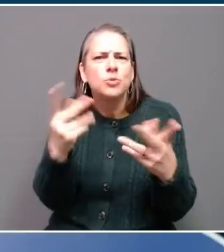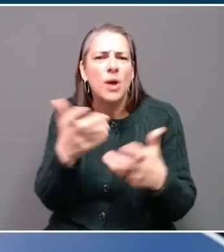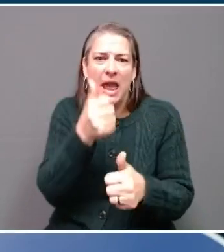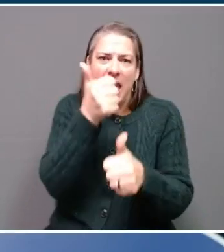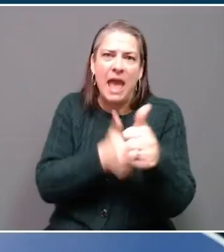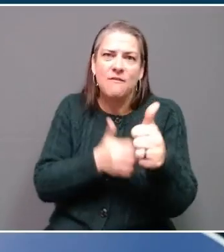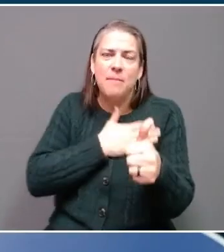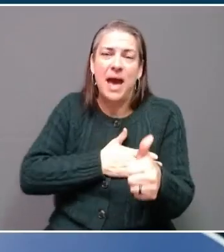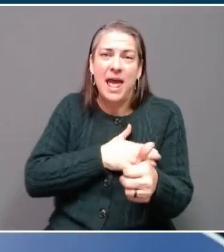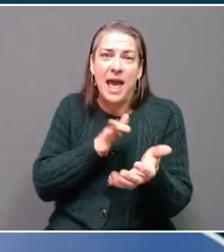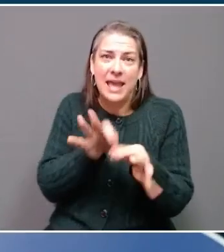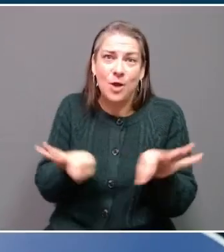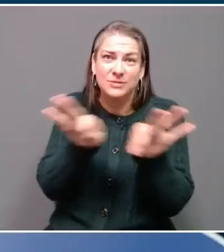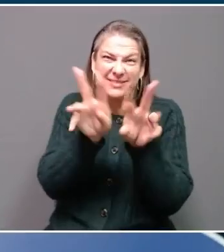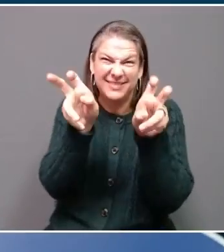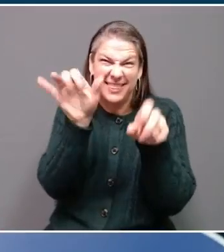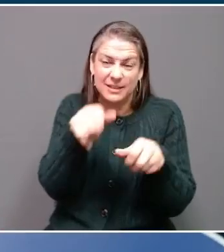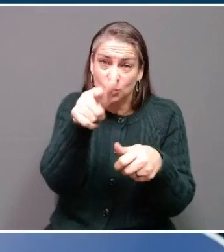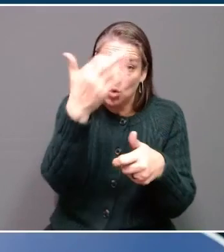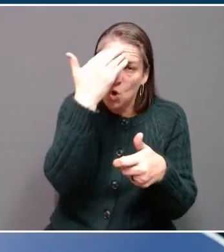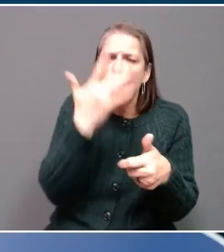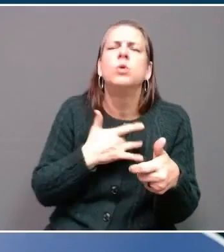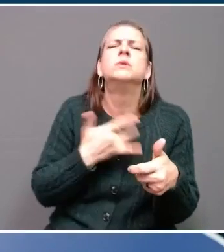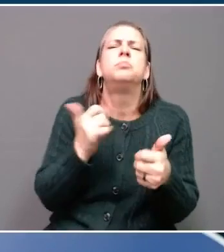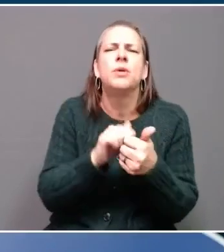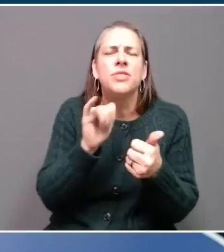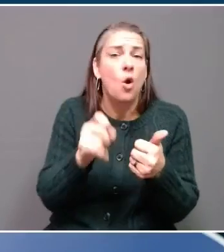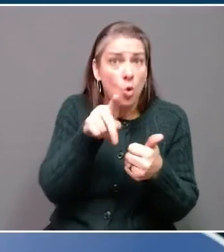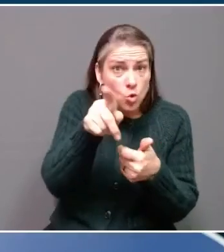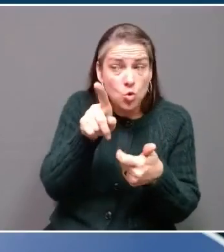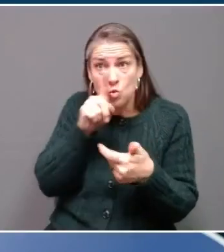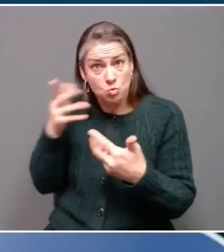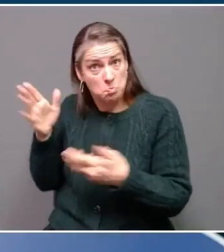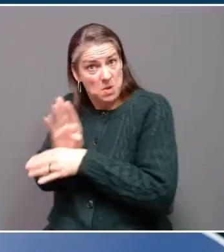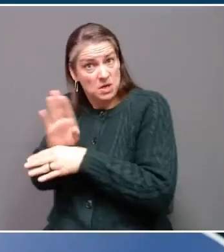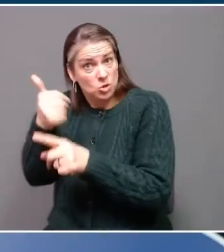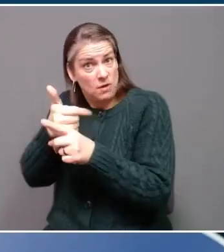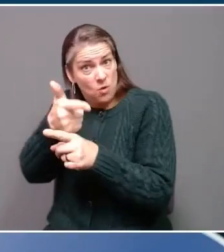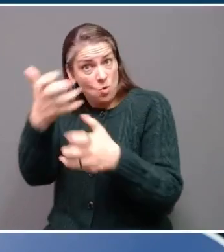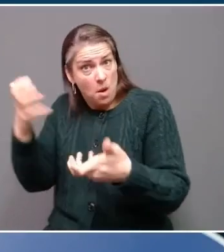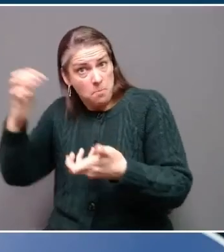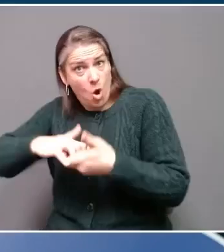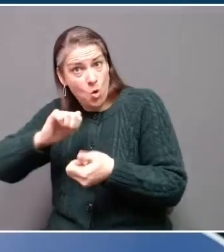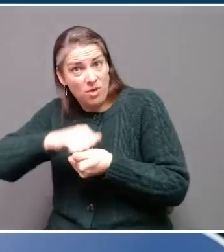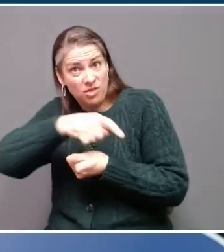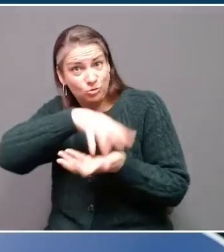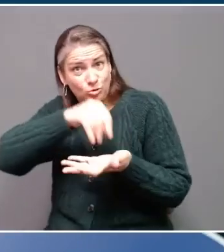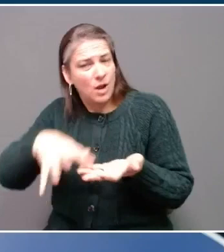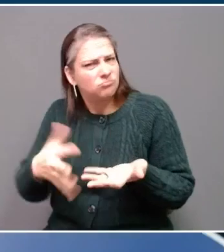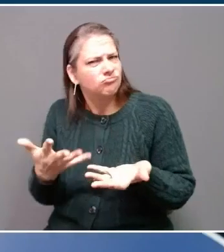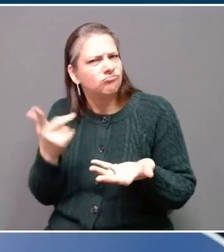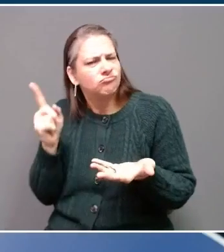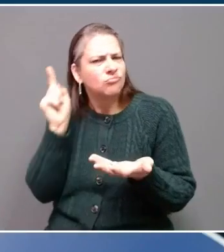represent a business or a post-secondary or community group interested in being one of our partners, you can go to